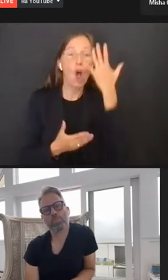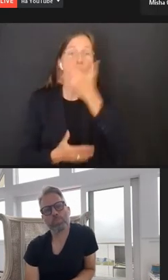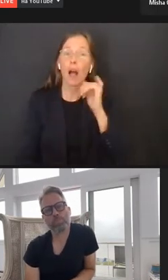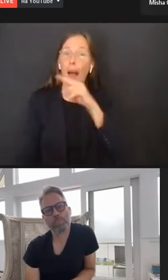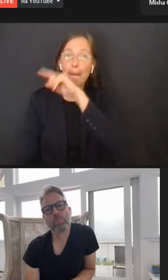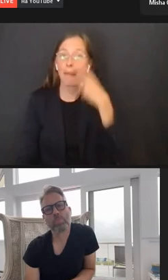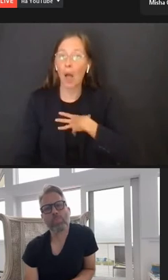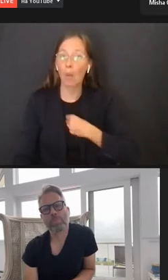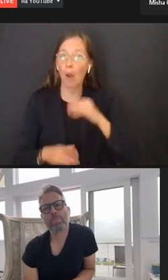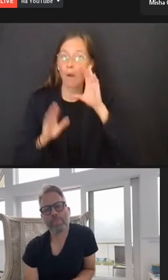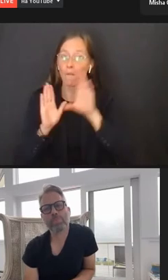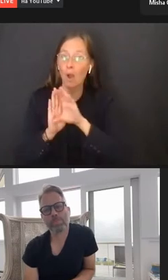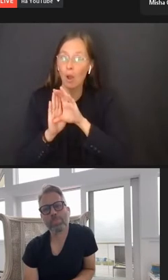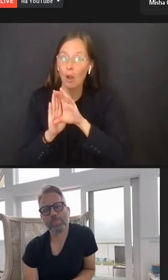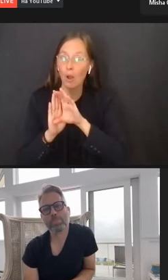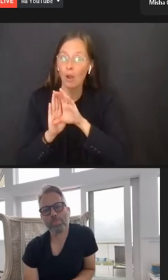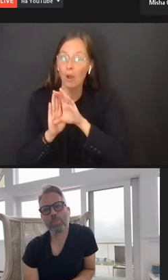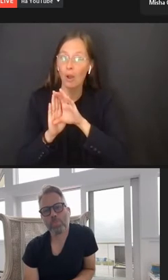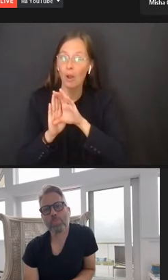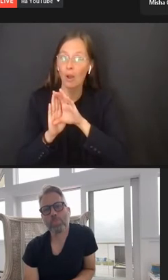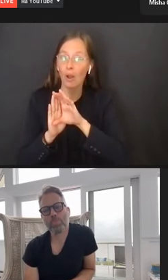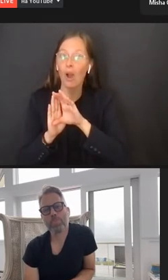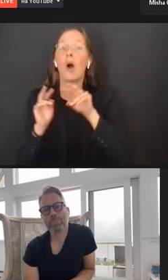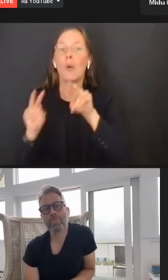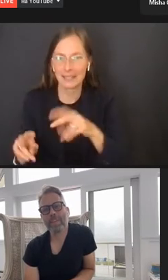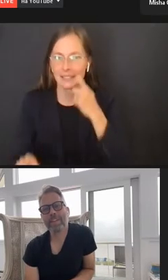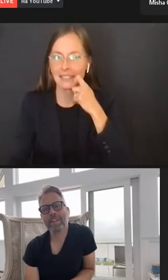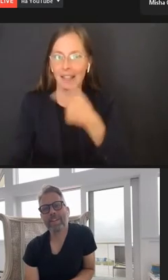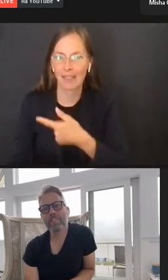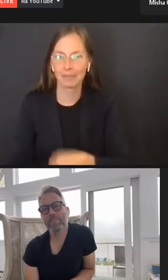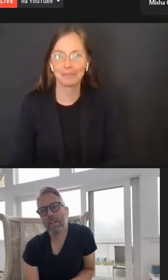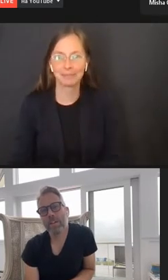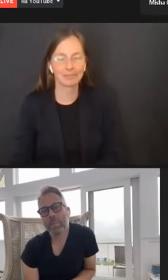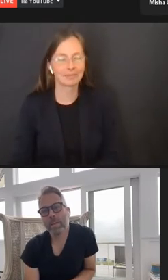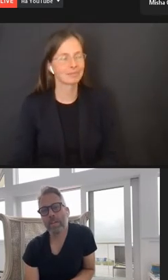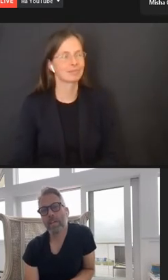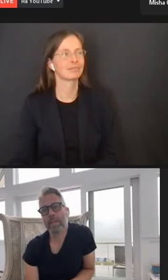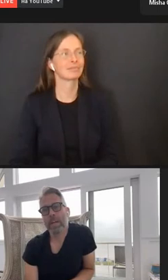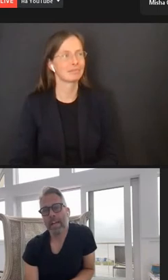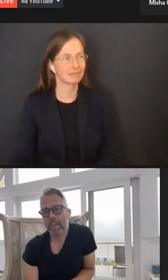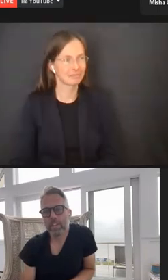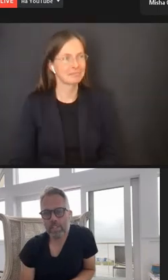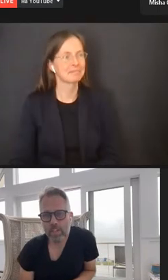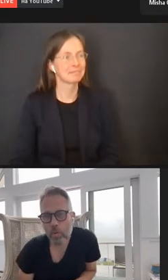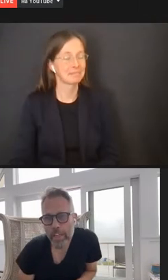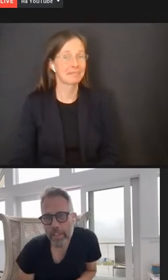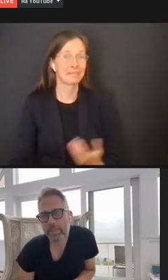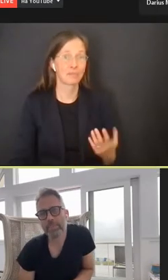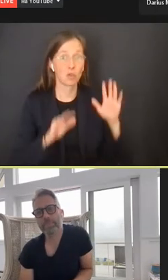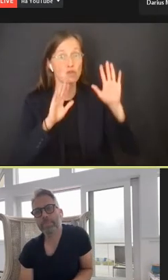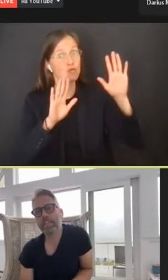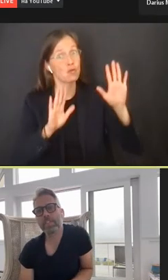photo until you see the skin tones there. It is. Well, I mean, I guess you could say it's